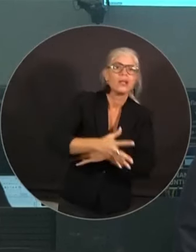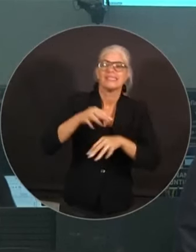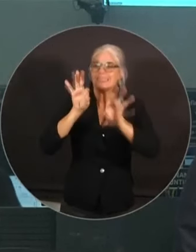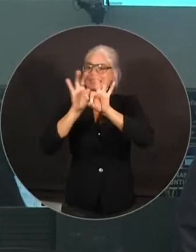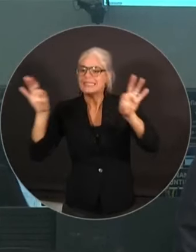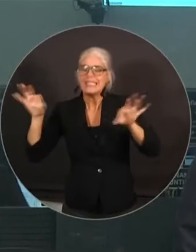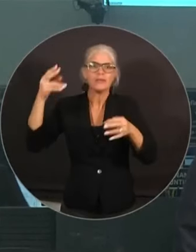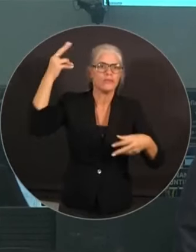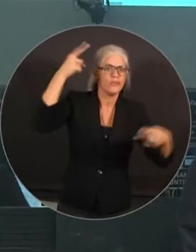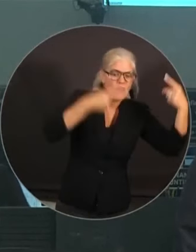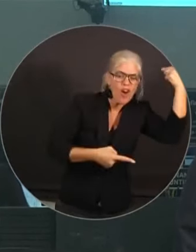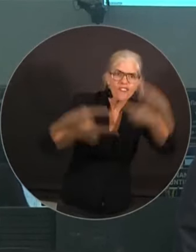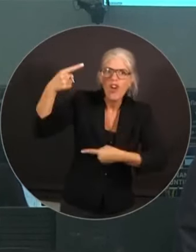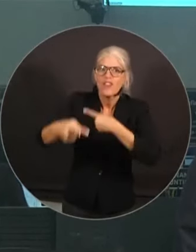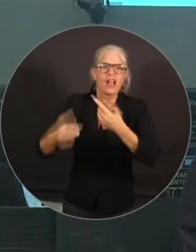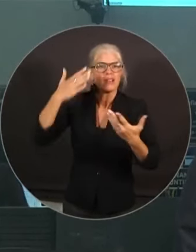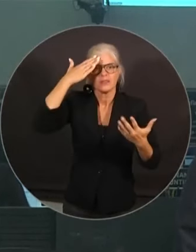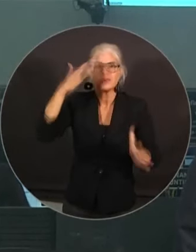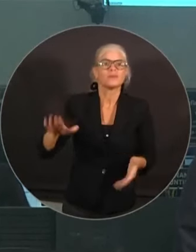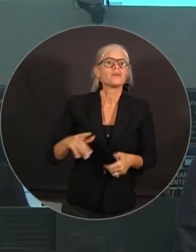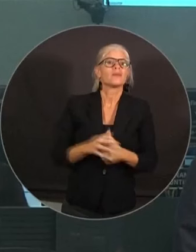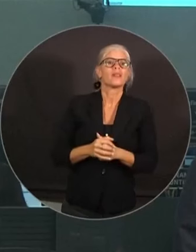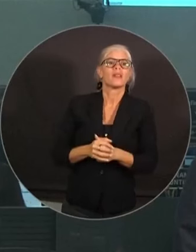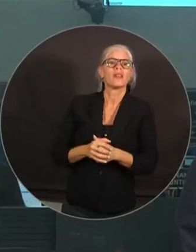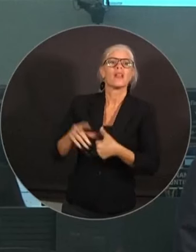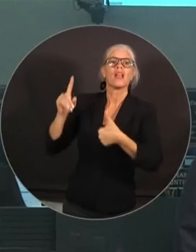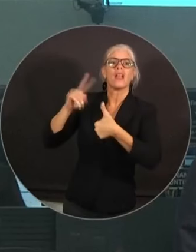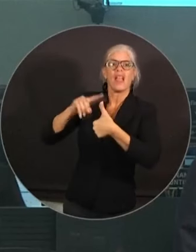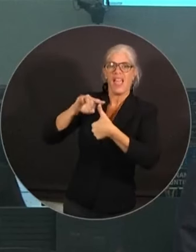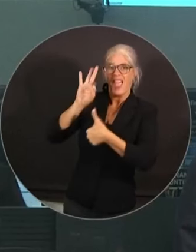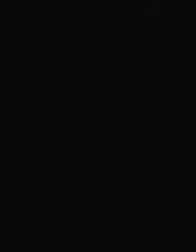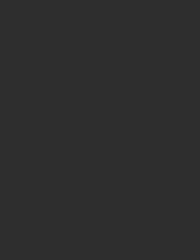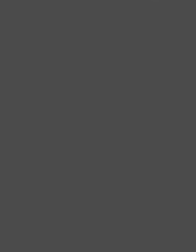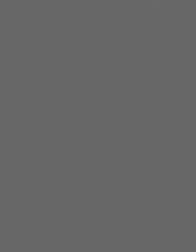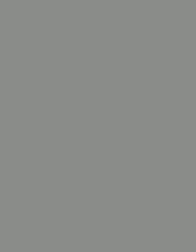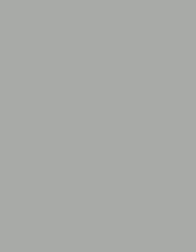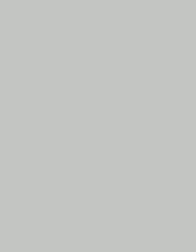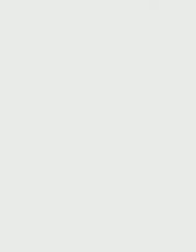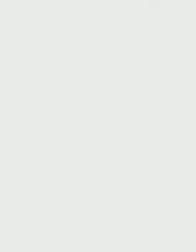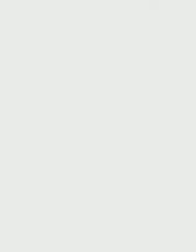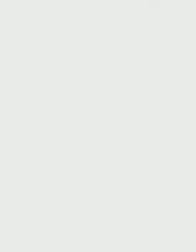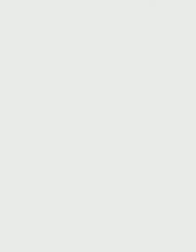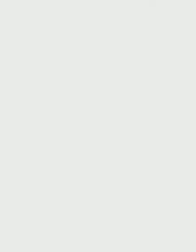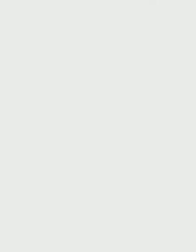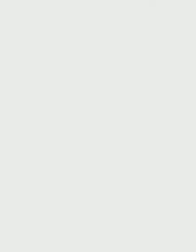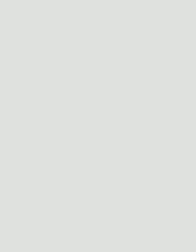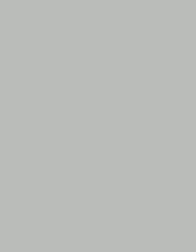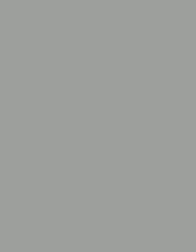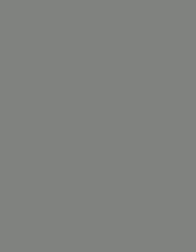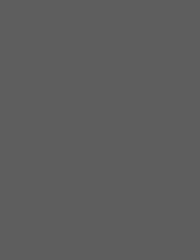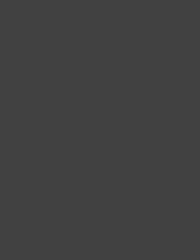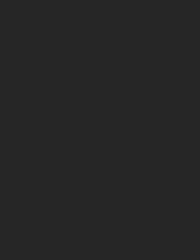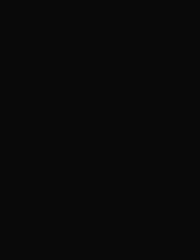FHP and DOT are responding to now that are underwater. . . . . . . . . . . .